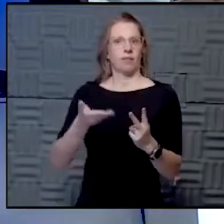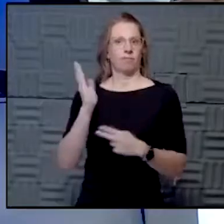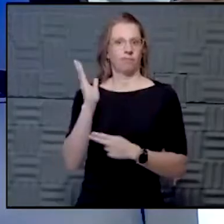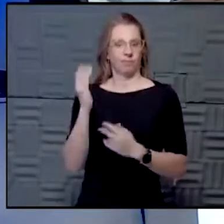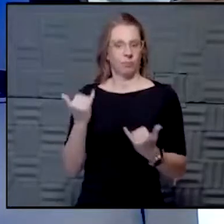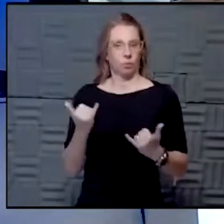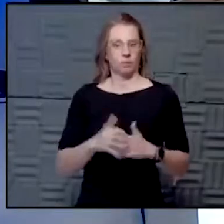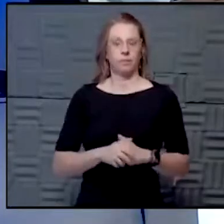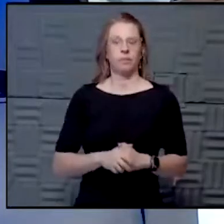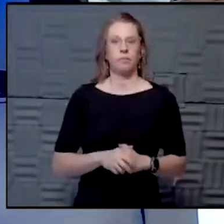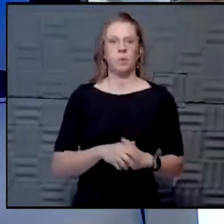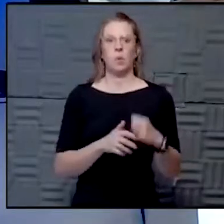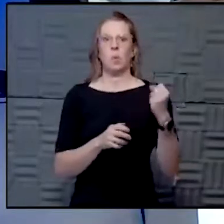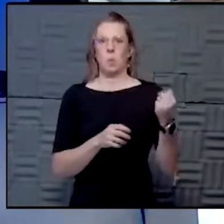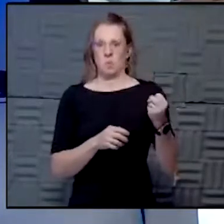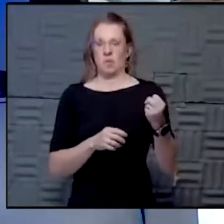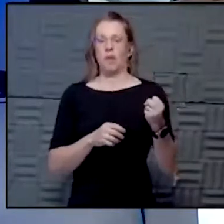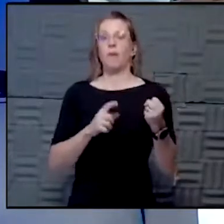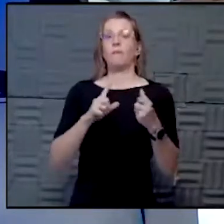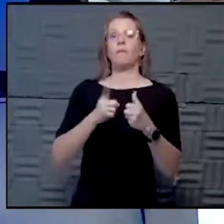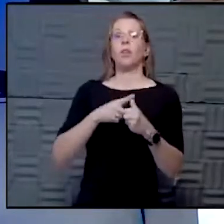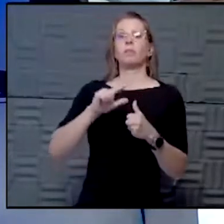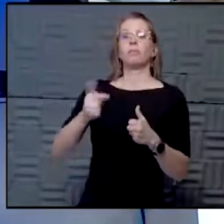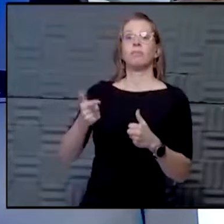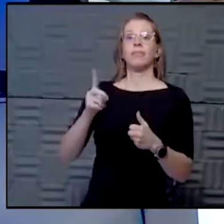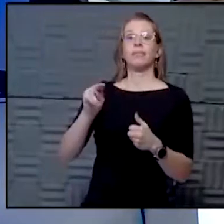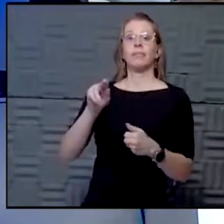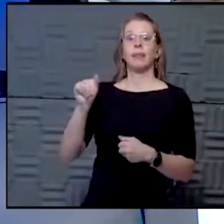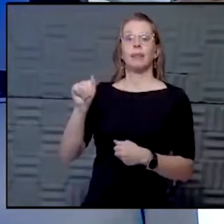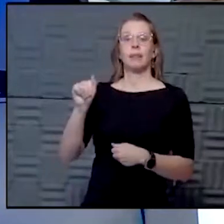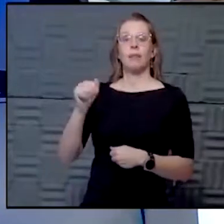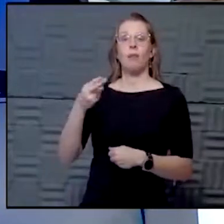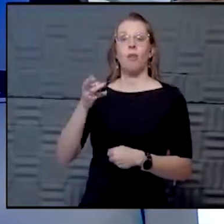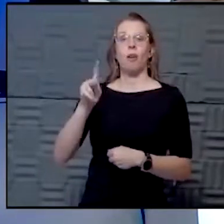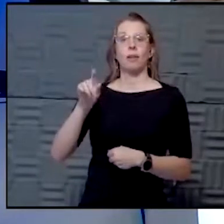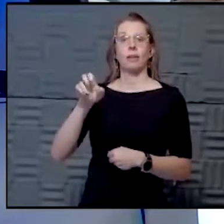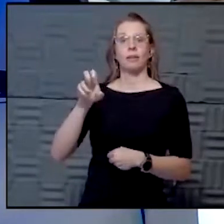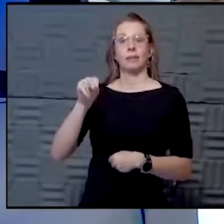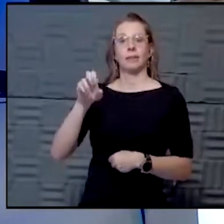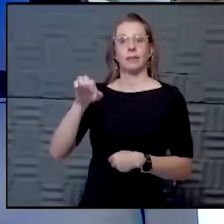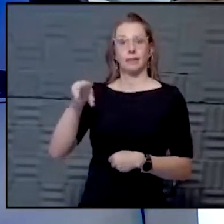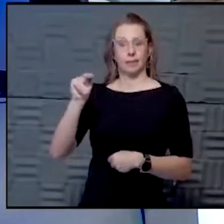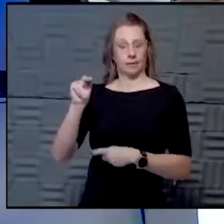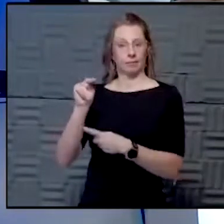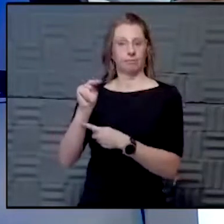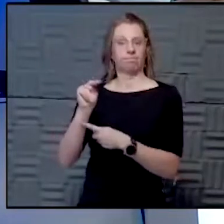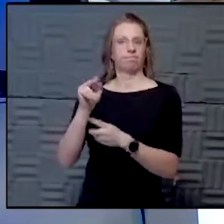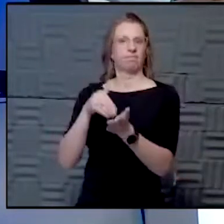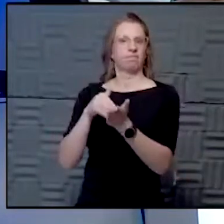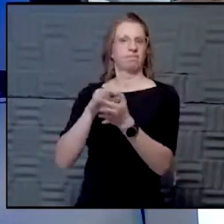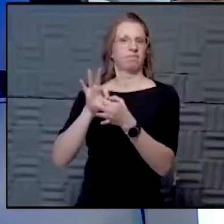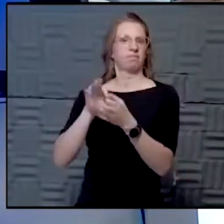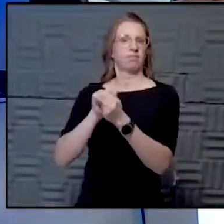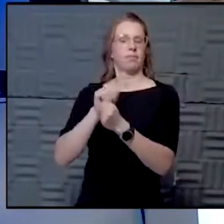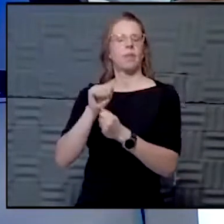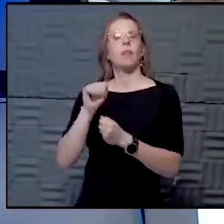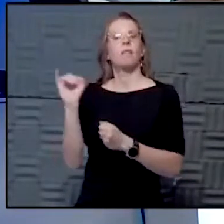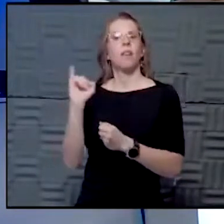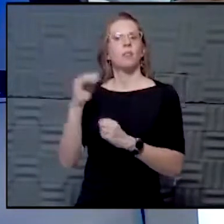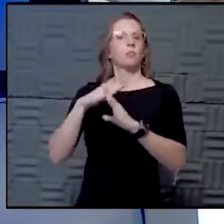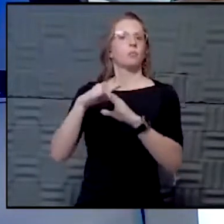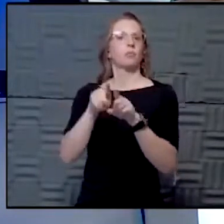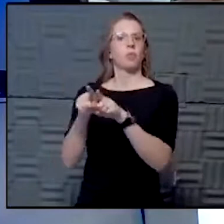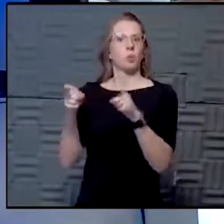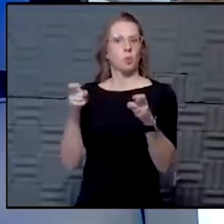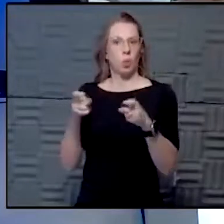just a moment, but first, Dr. Dana Hawkinson, our Medical Director of Infection Prevention and Control, is here with our numbers. How does it